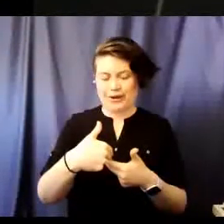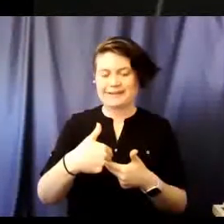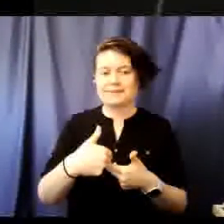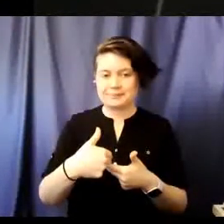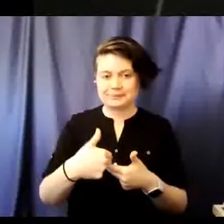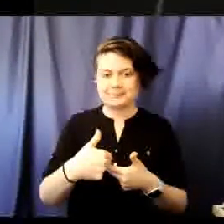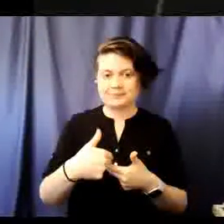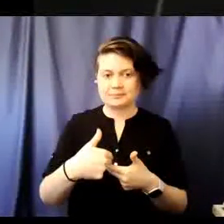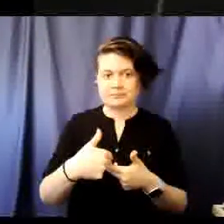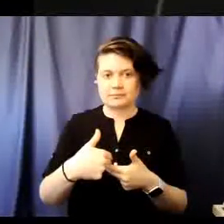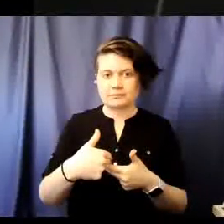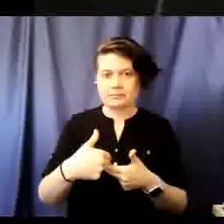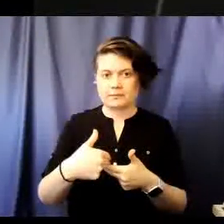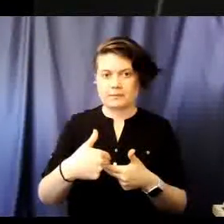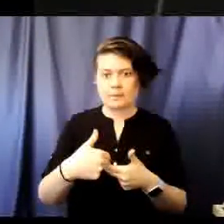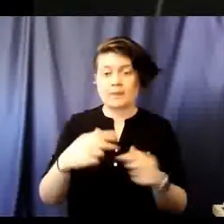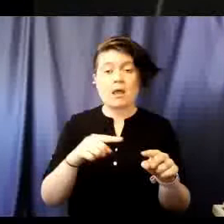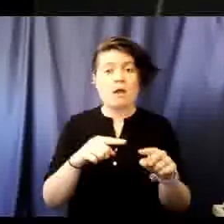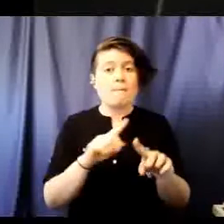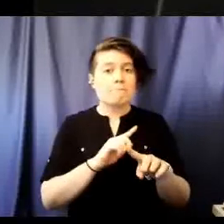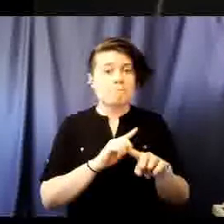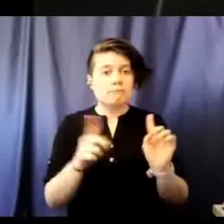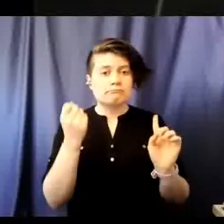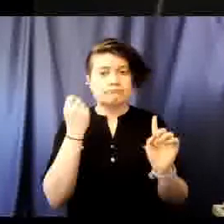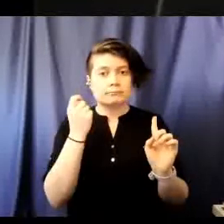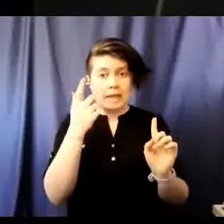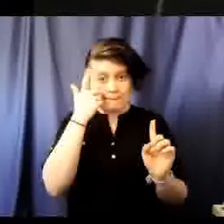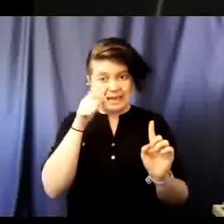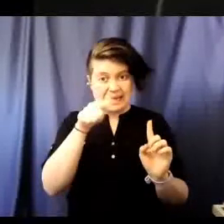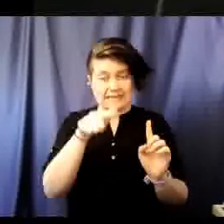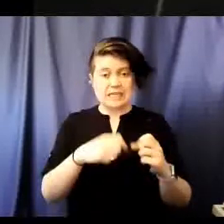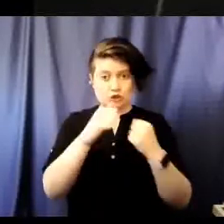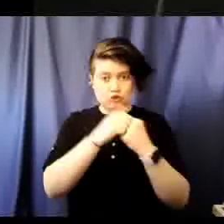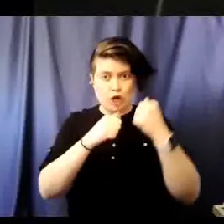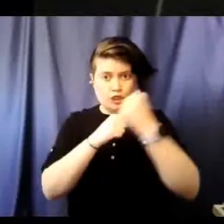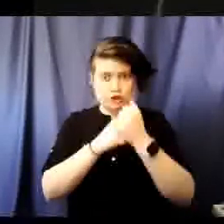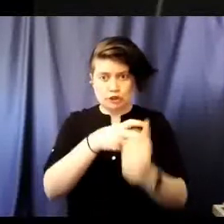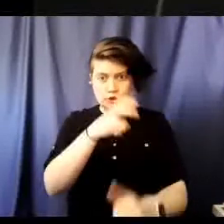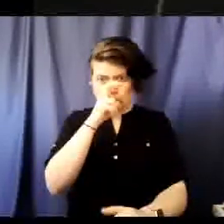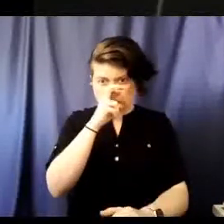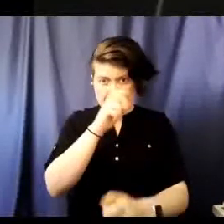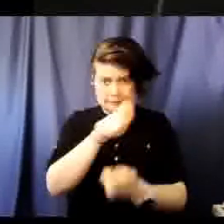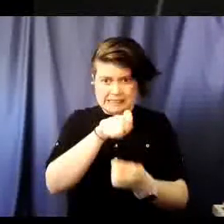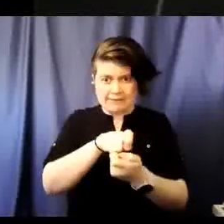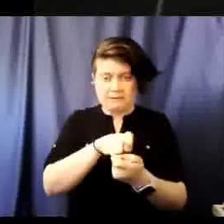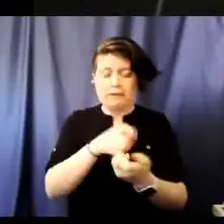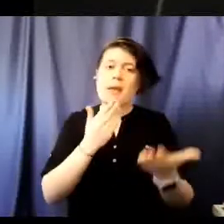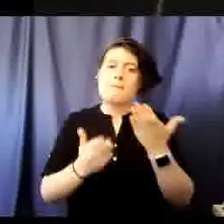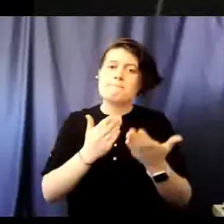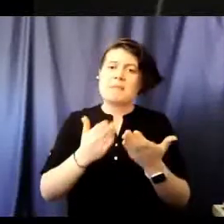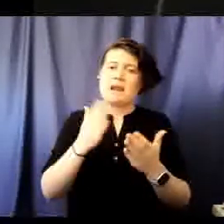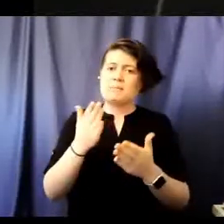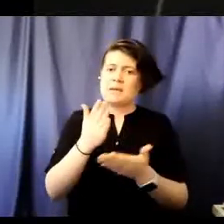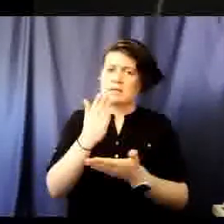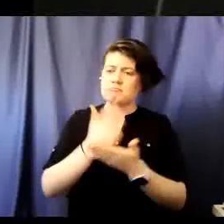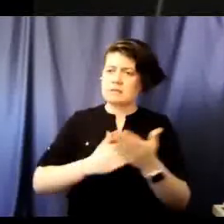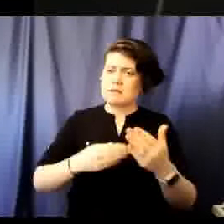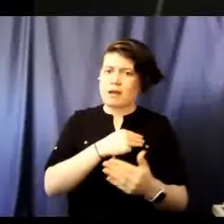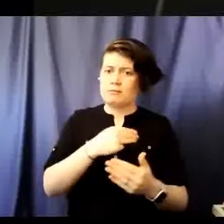On the opposite side, because of this rigid structure, this may not be the group for survivors who would like more